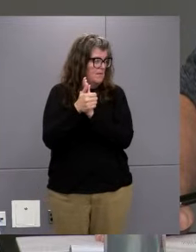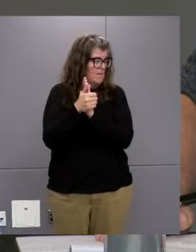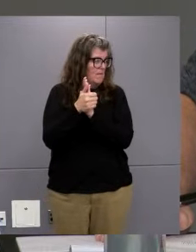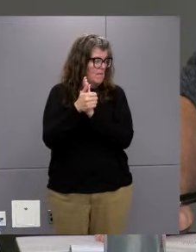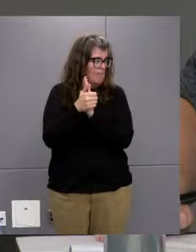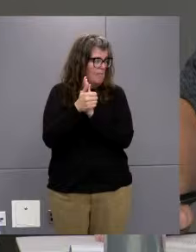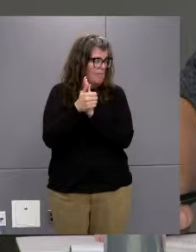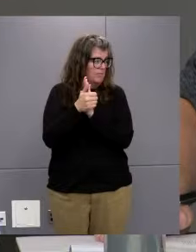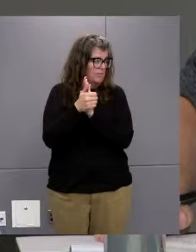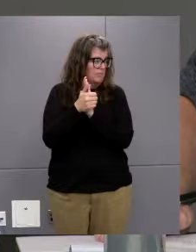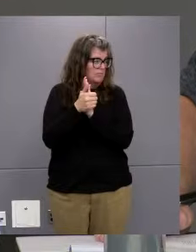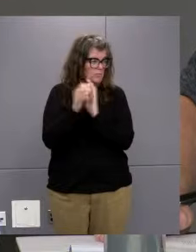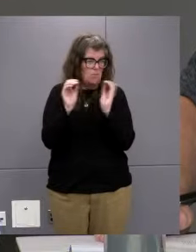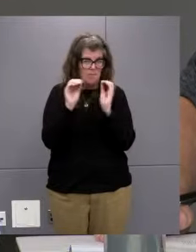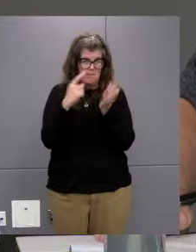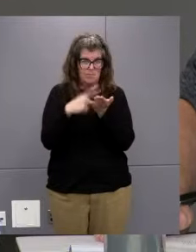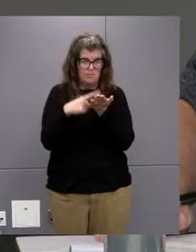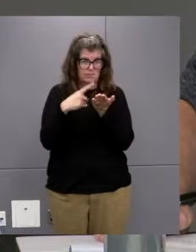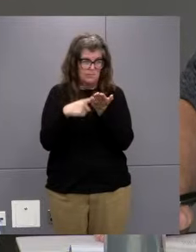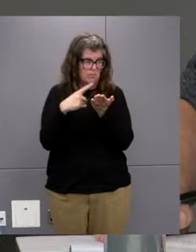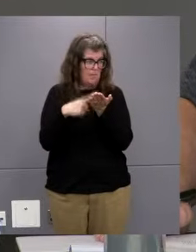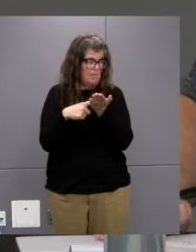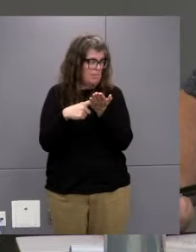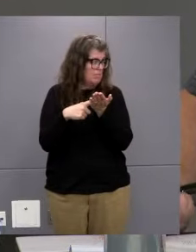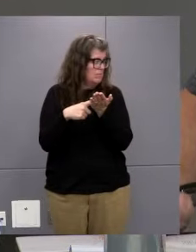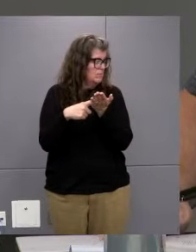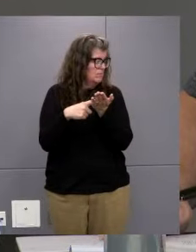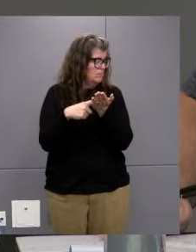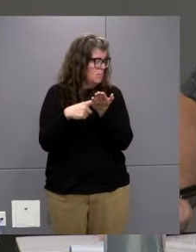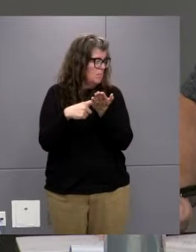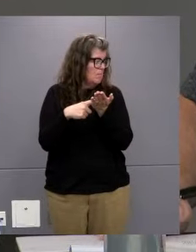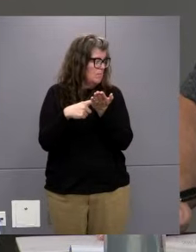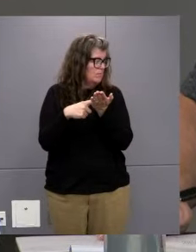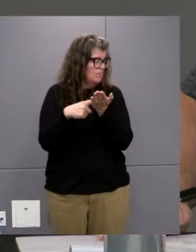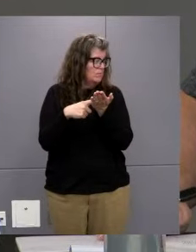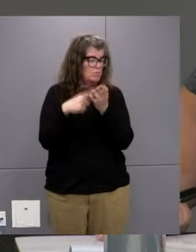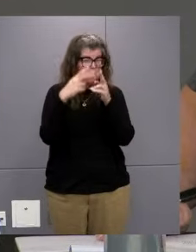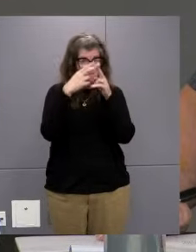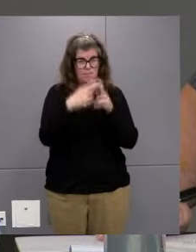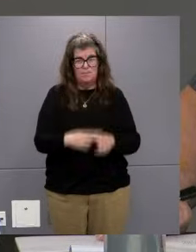Seeing none, we need to have a roll call vote on.